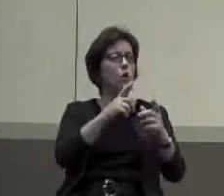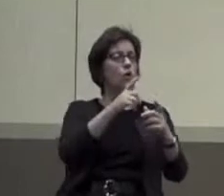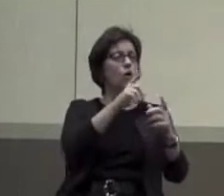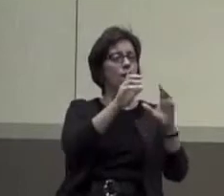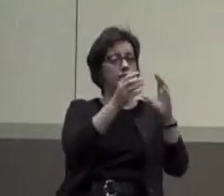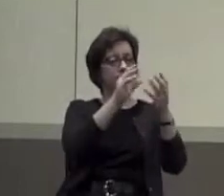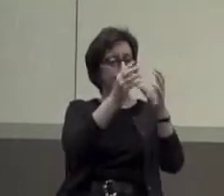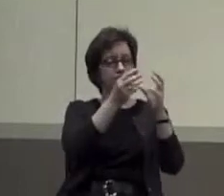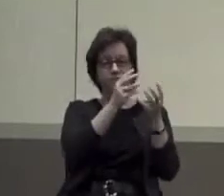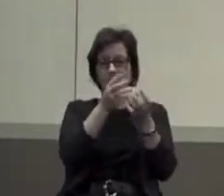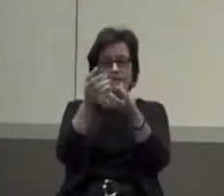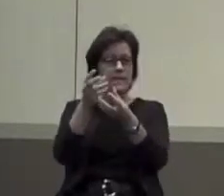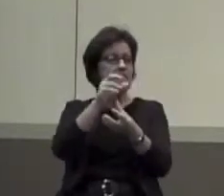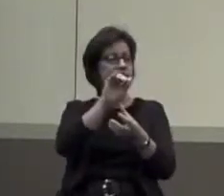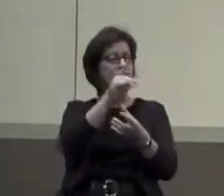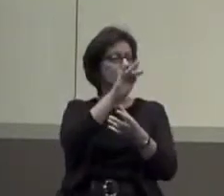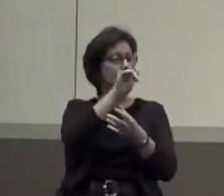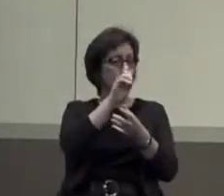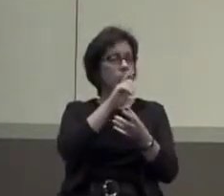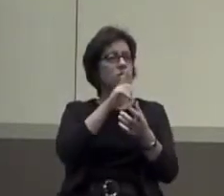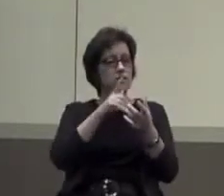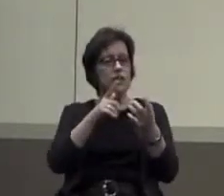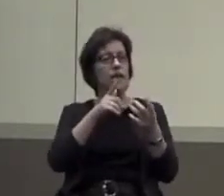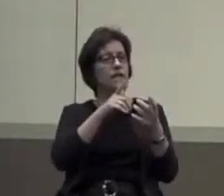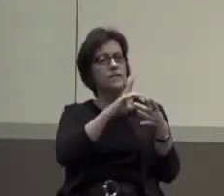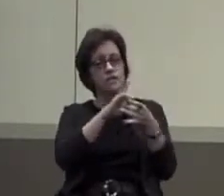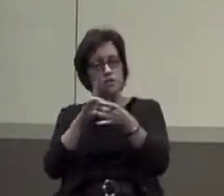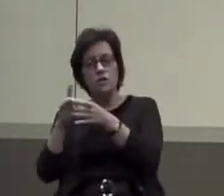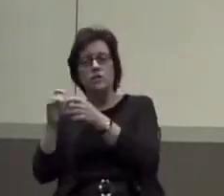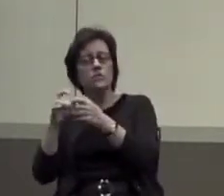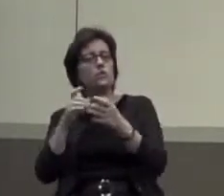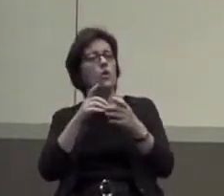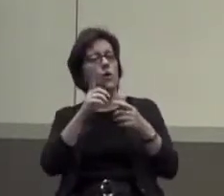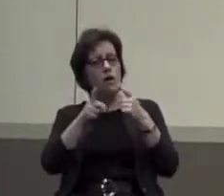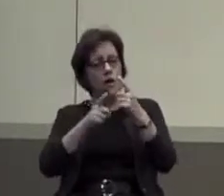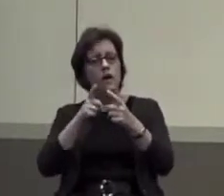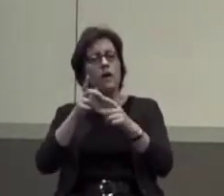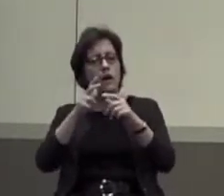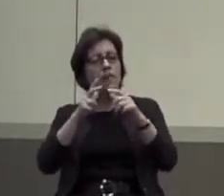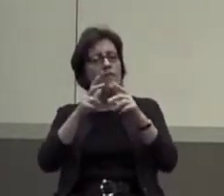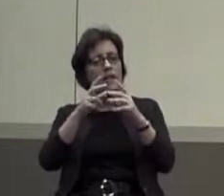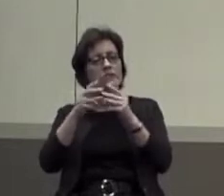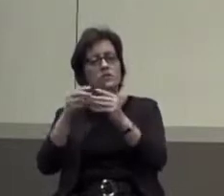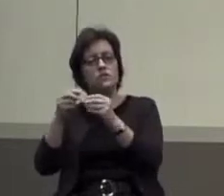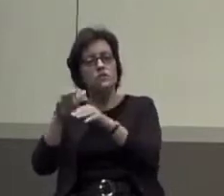maybe we can do away with the tangible and just have the social.